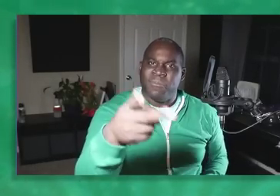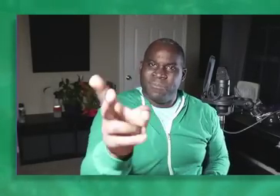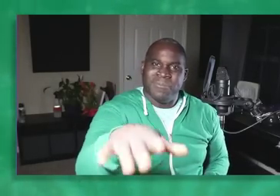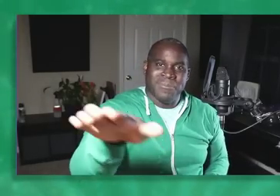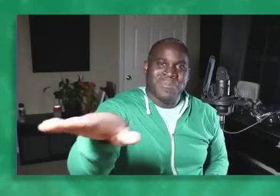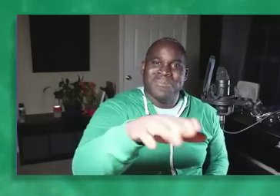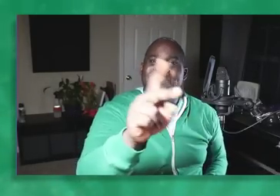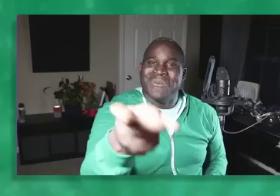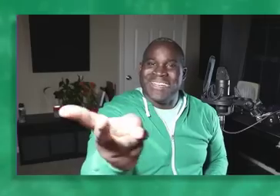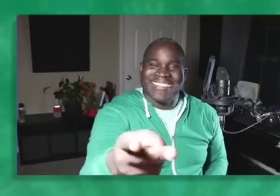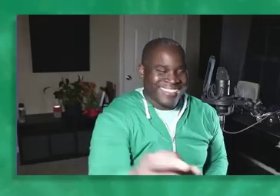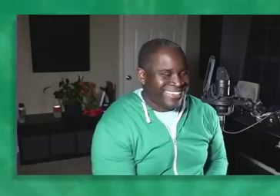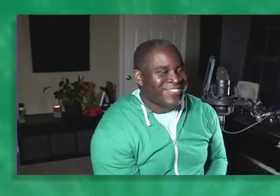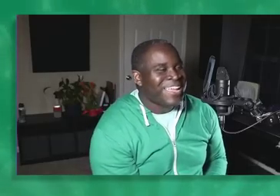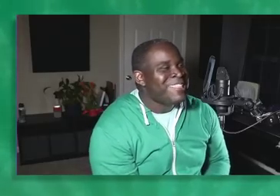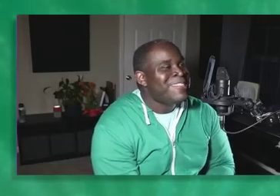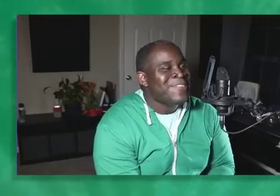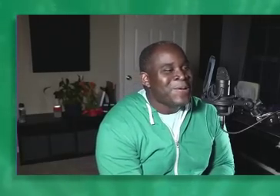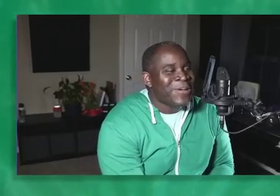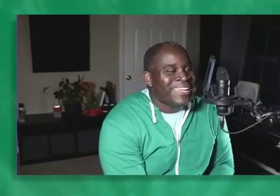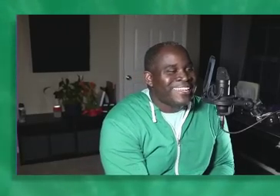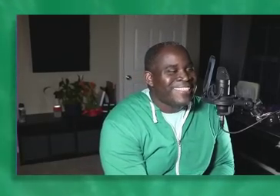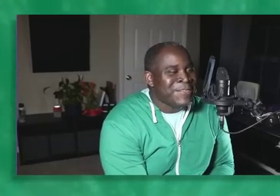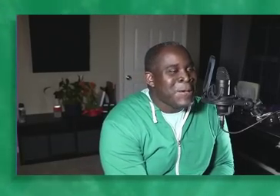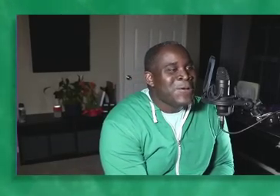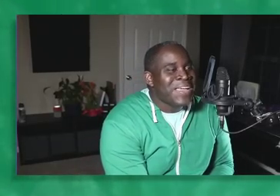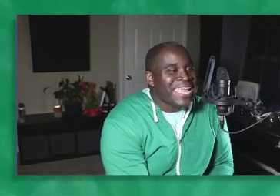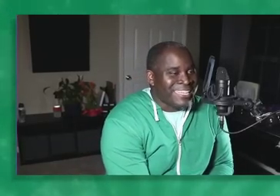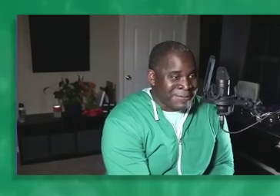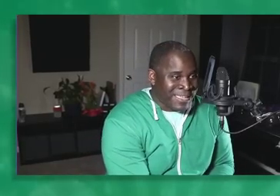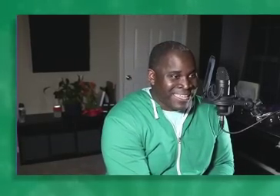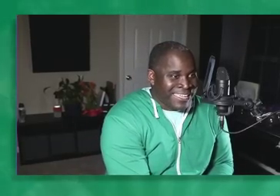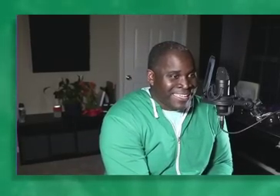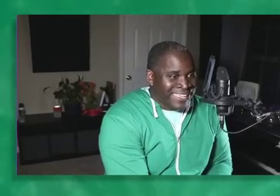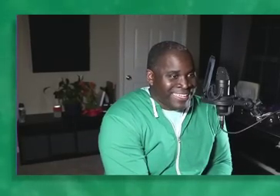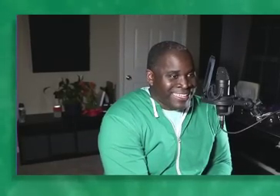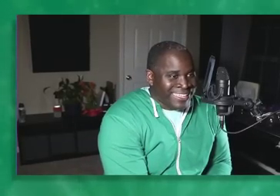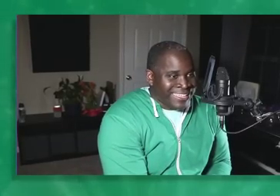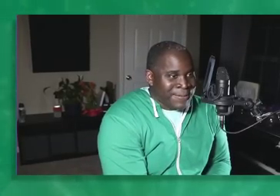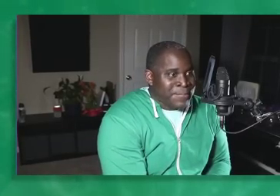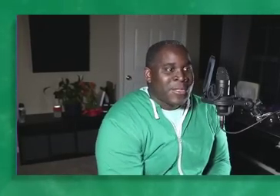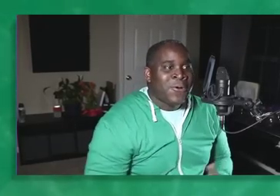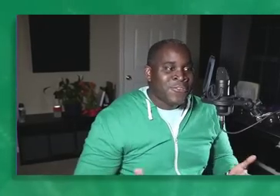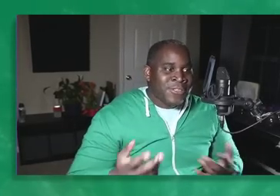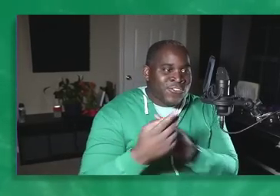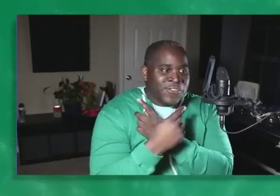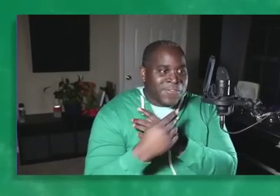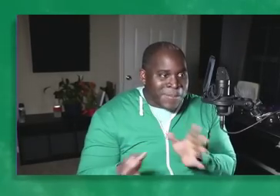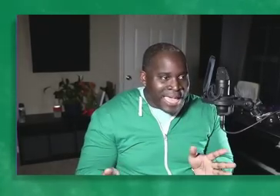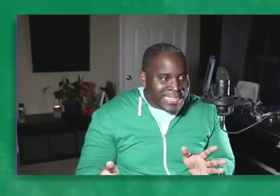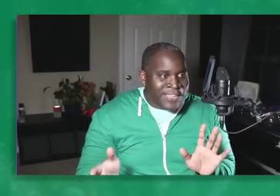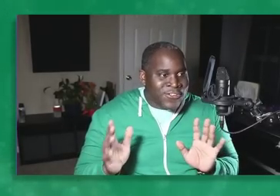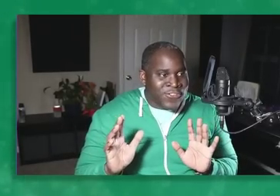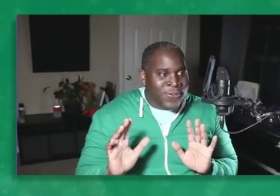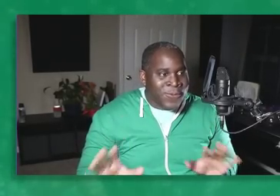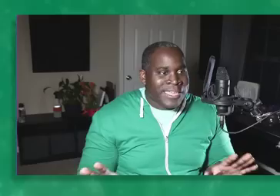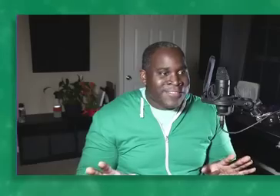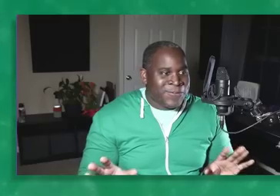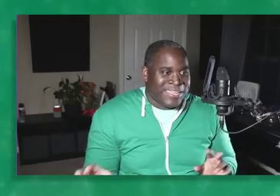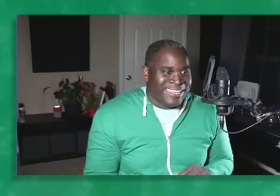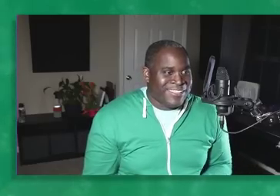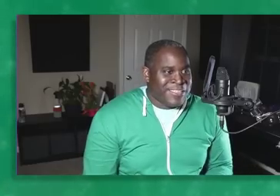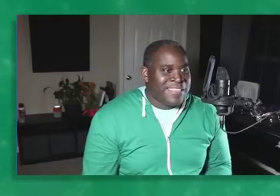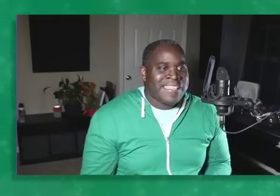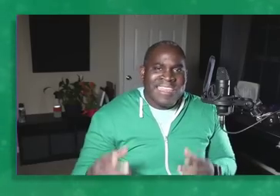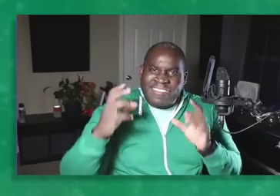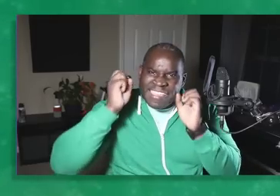now, boys, right? So great. You're safe. Also, look, she's smiling and she's totally into